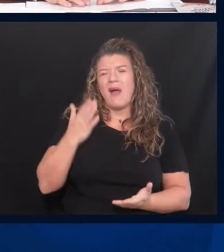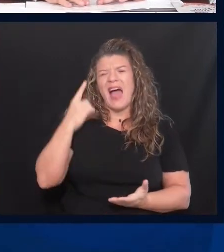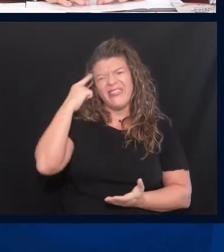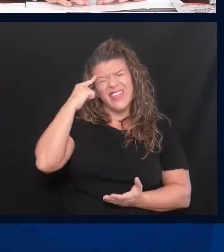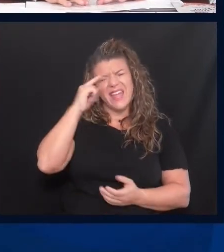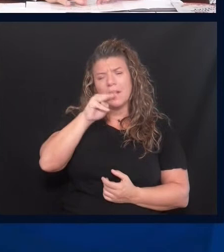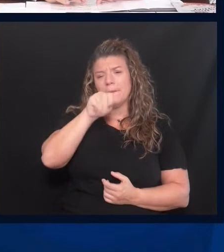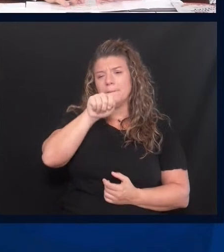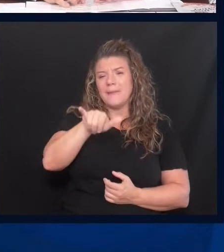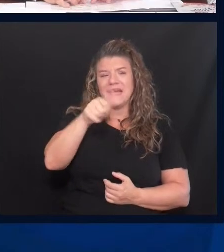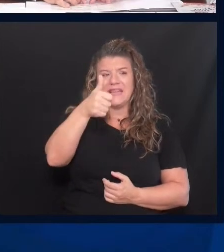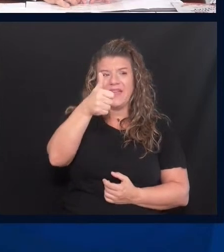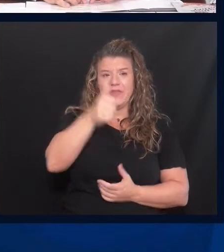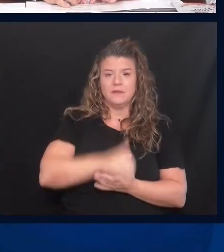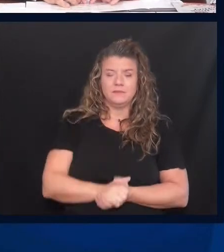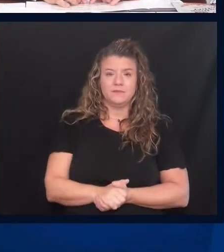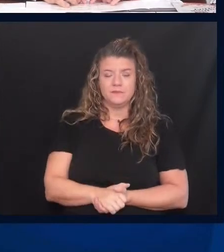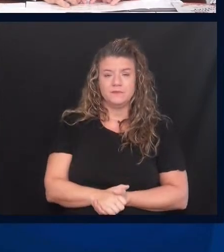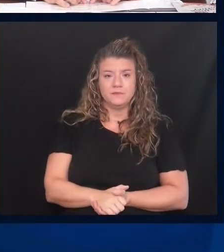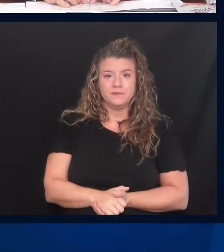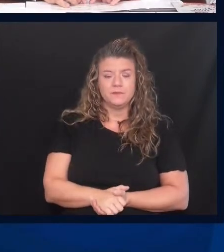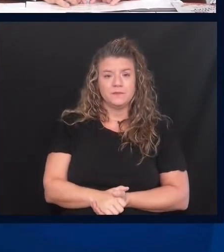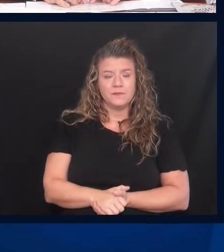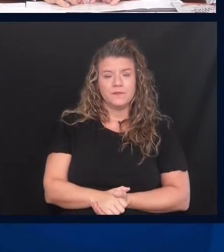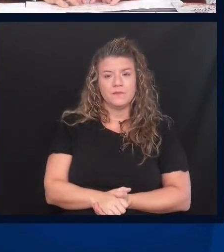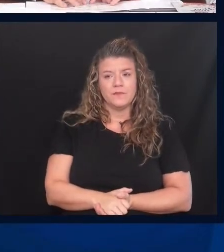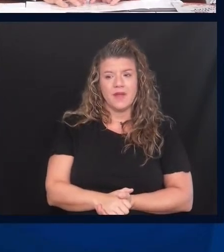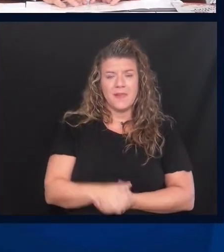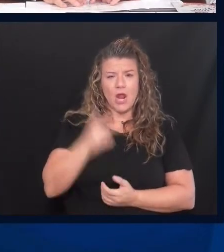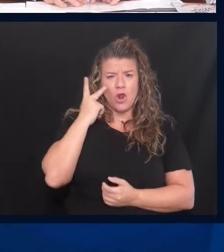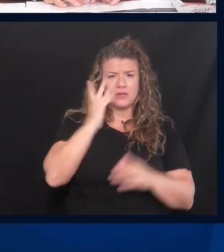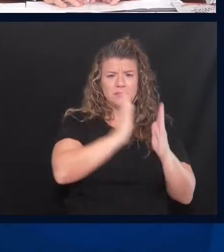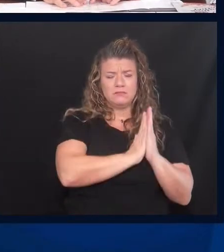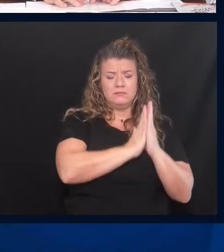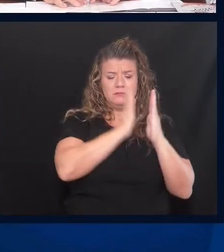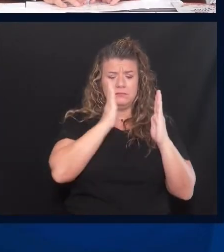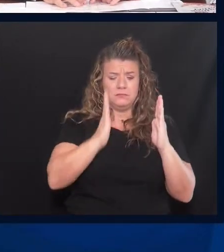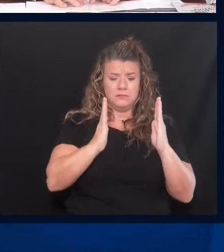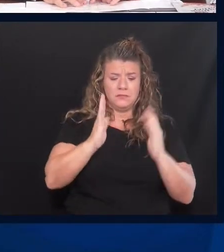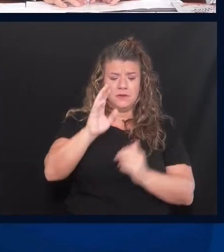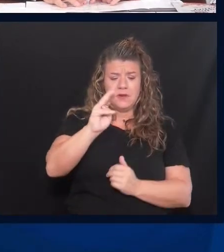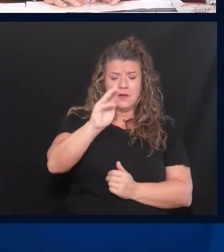10th. And then somewhere around, it looks like about May the